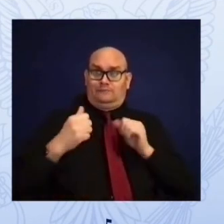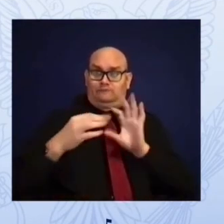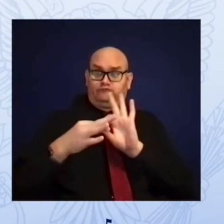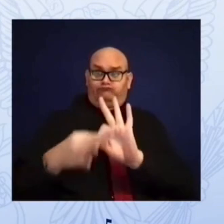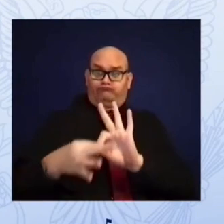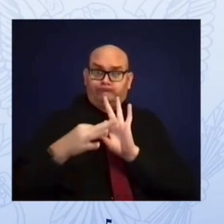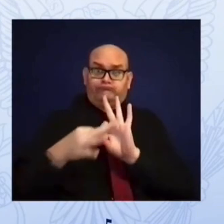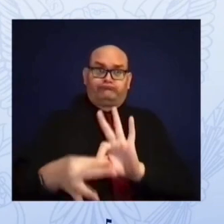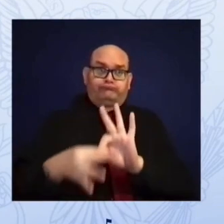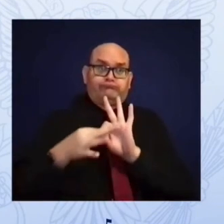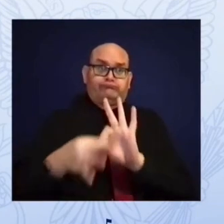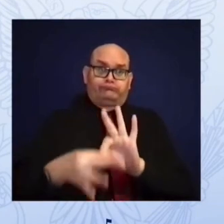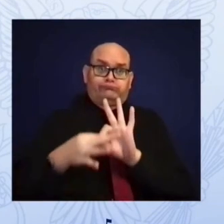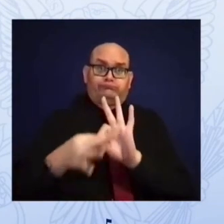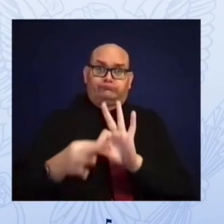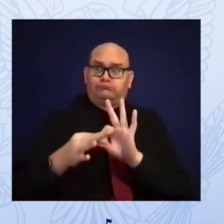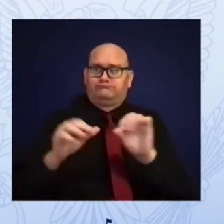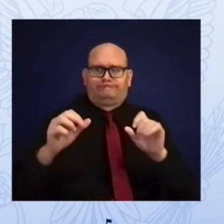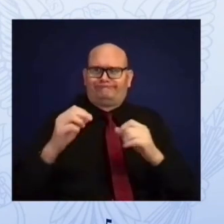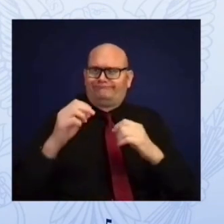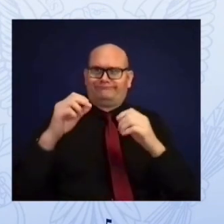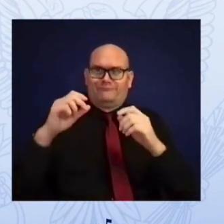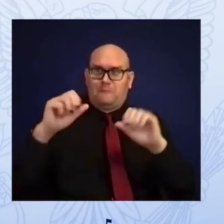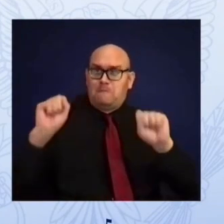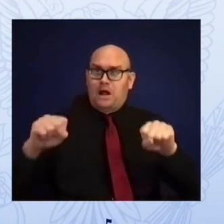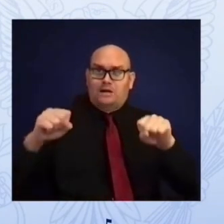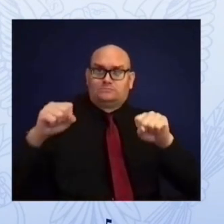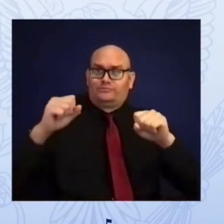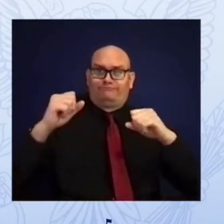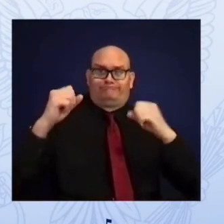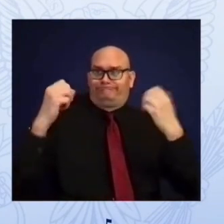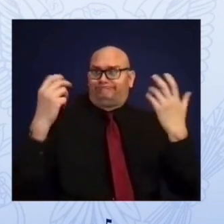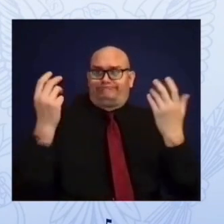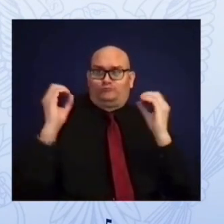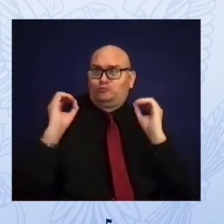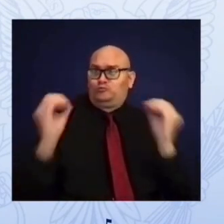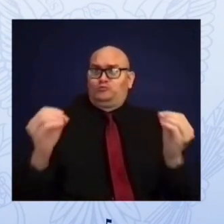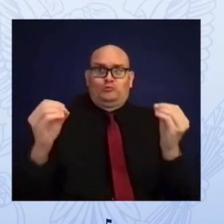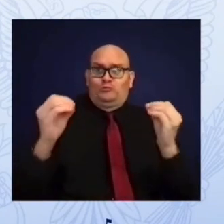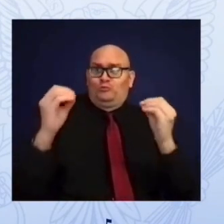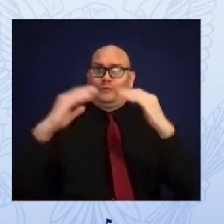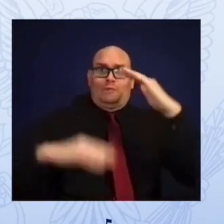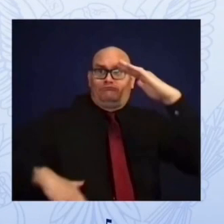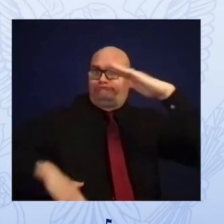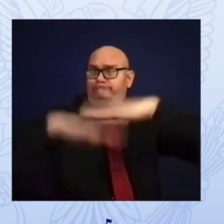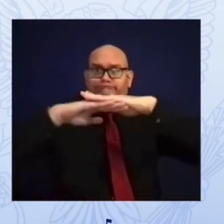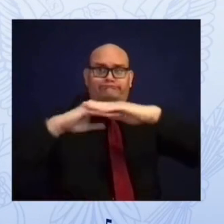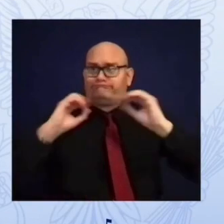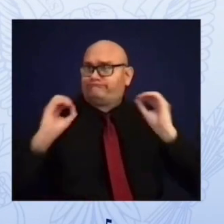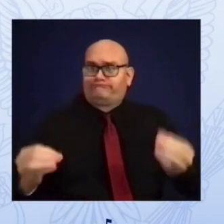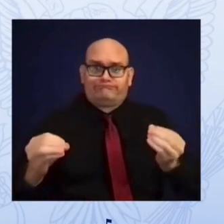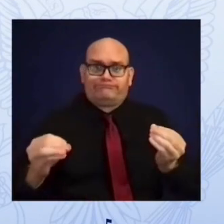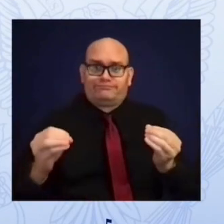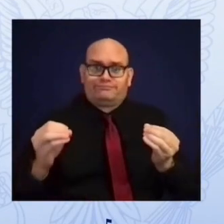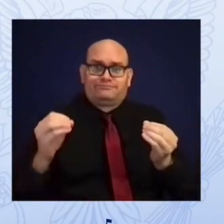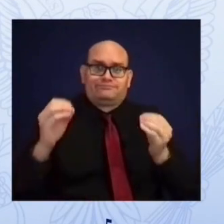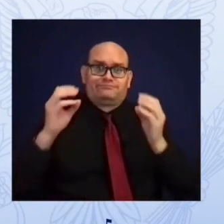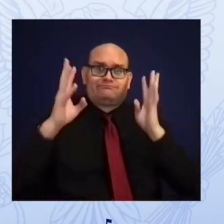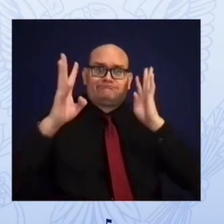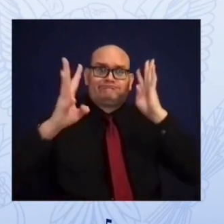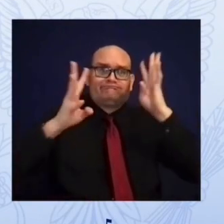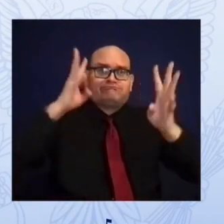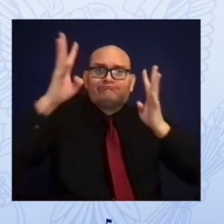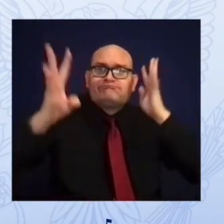You show us what lies beyond the limits of our imaginations and how to listen to others'